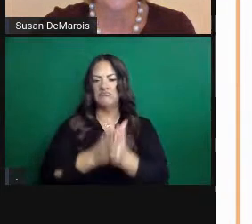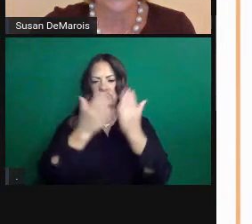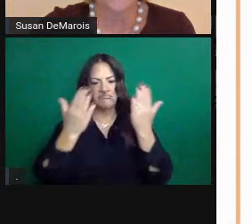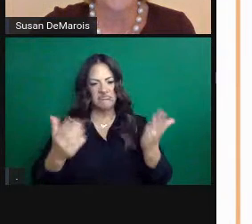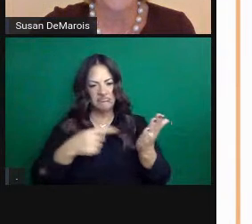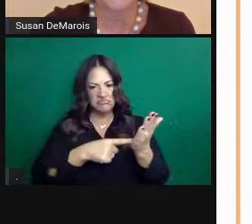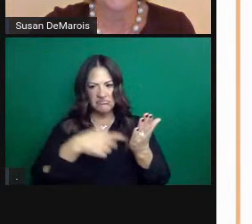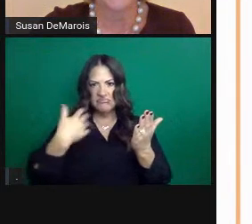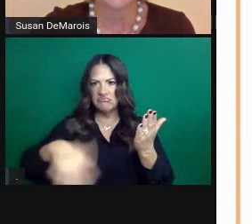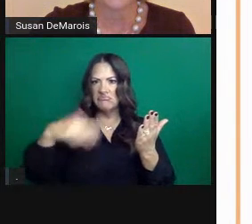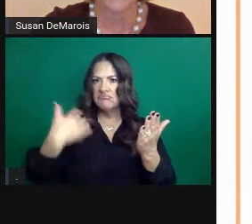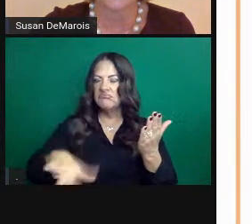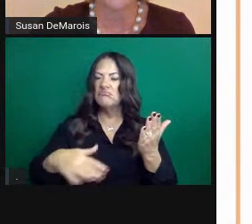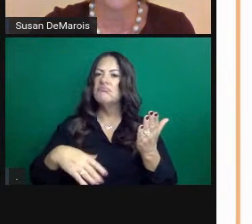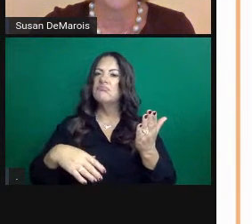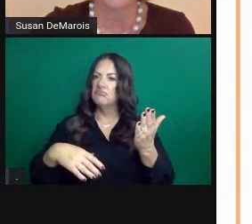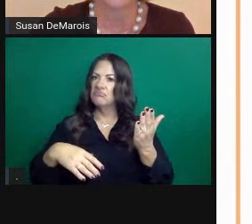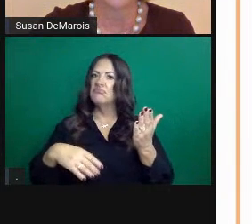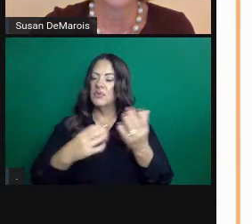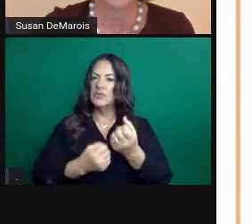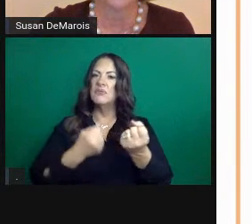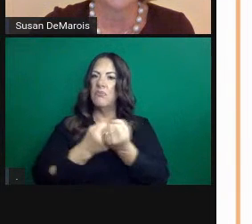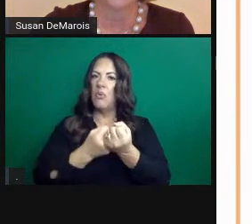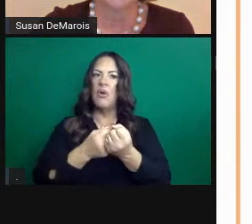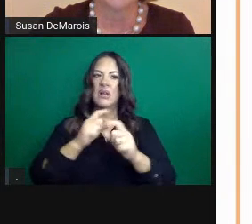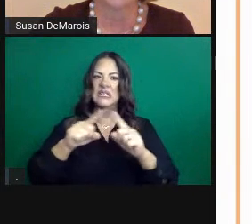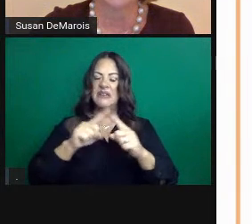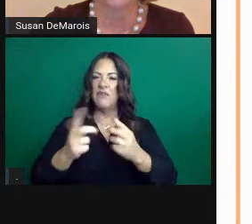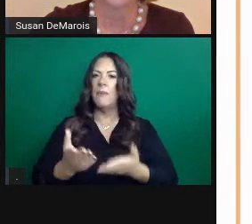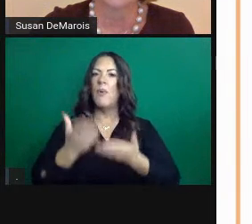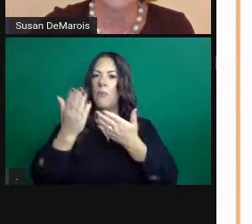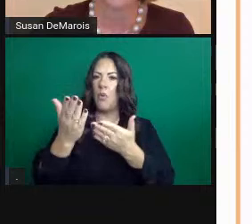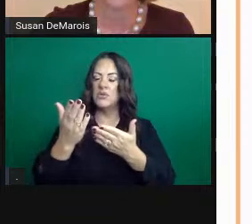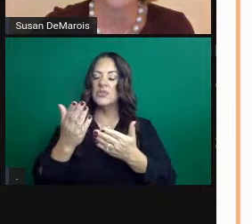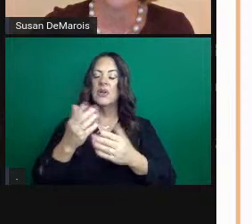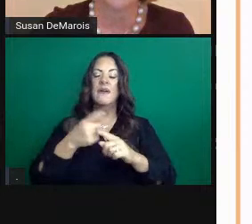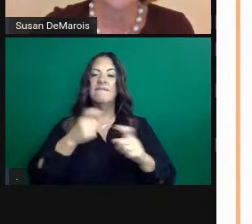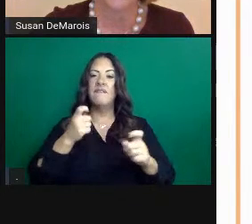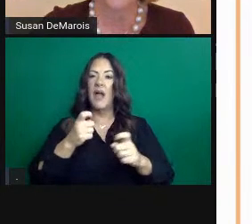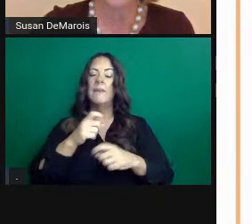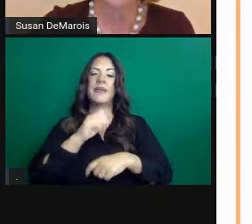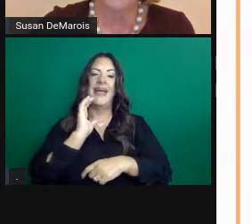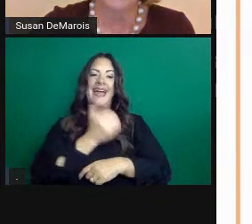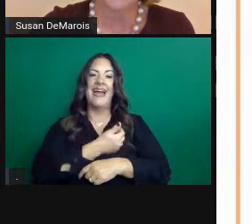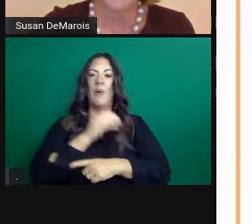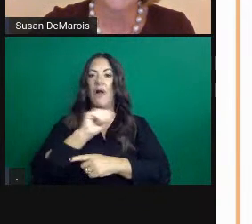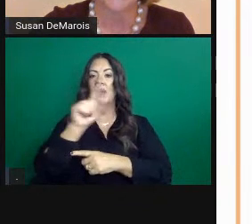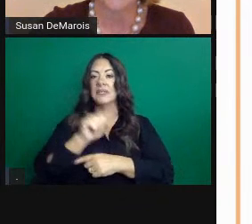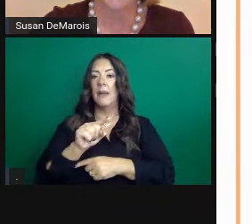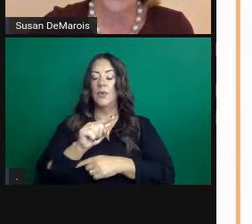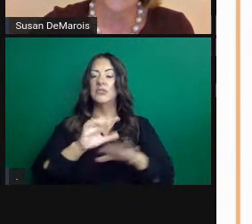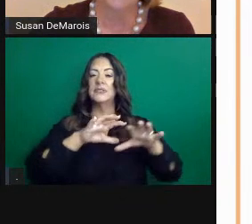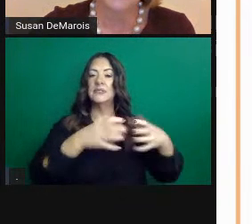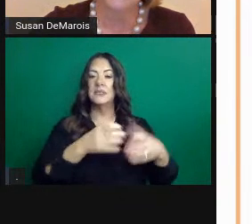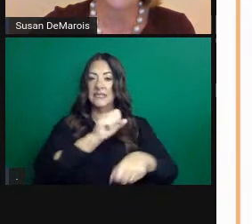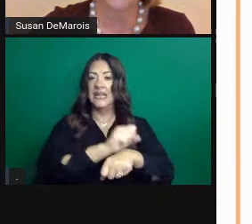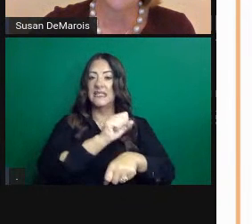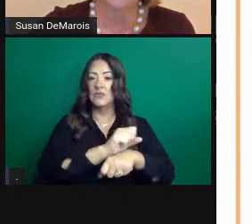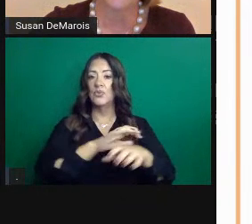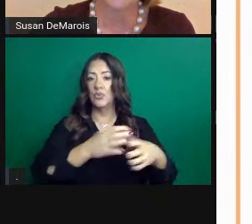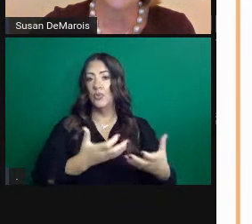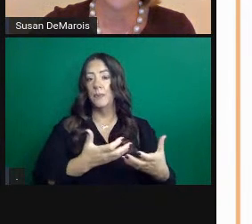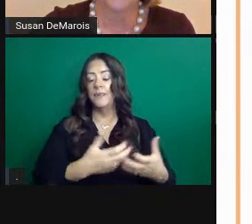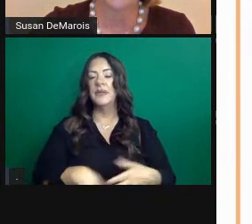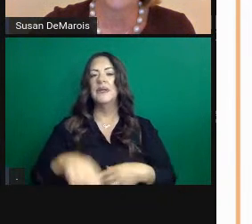substantive work was complemented by targeted proposals generated by the Alzheimer's Task Force. Remarkably, all